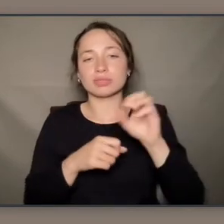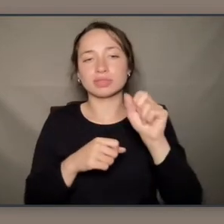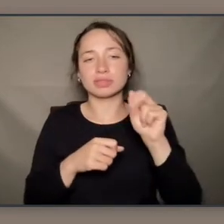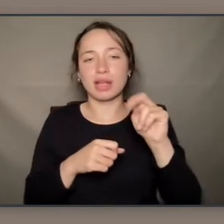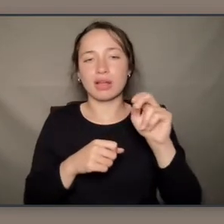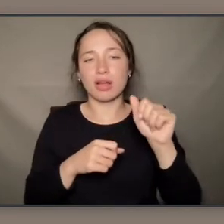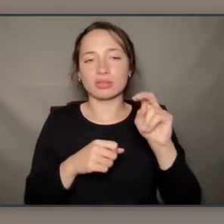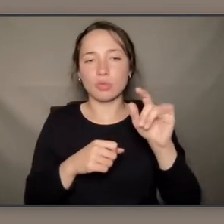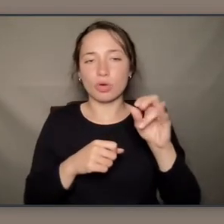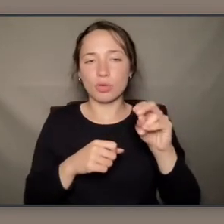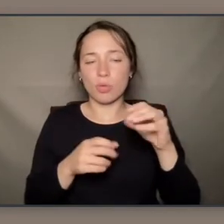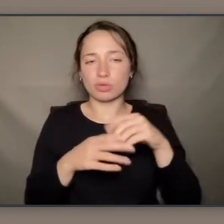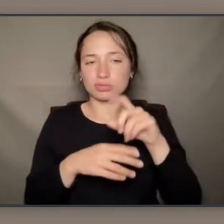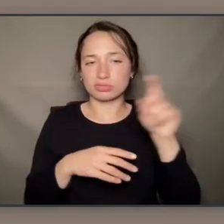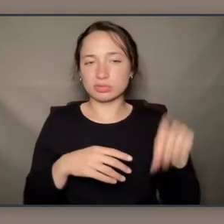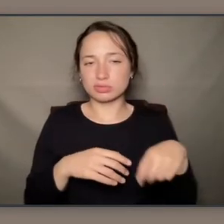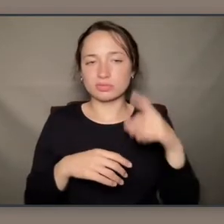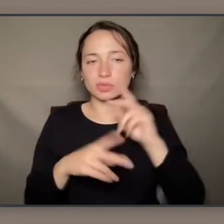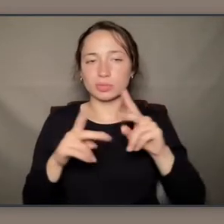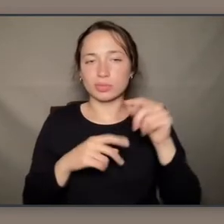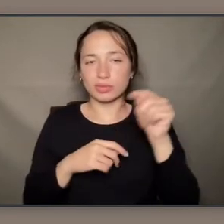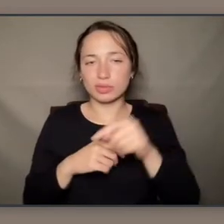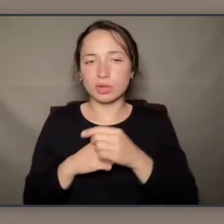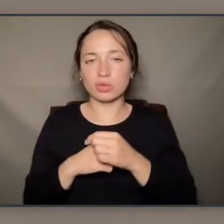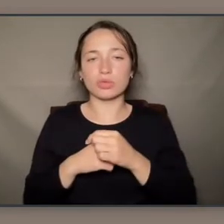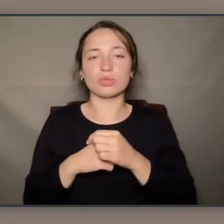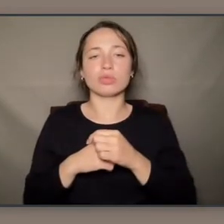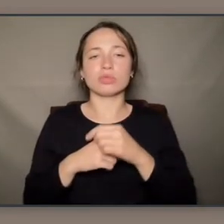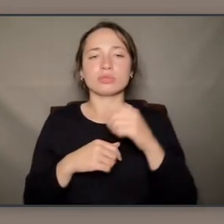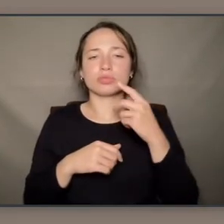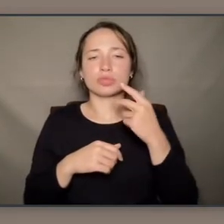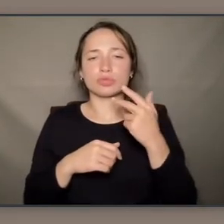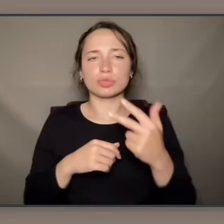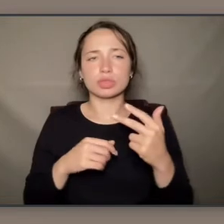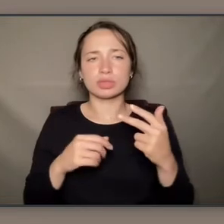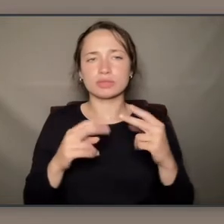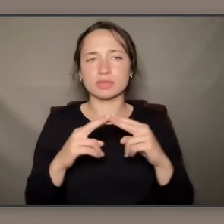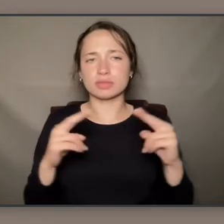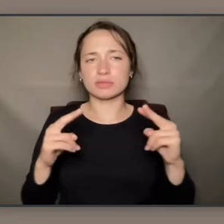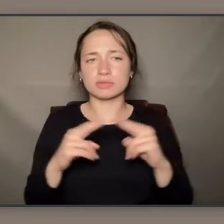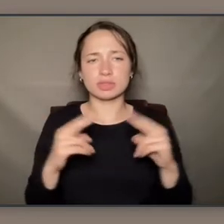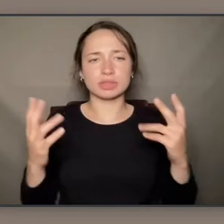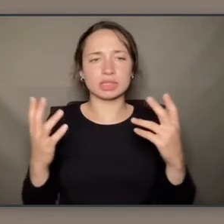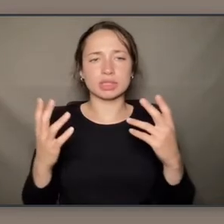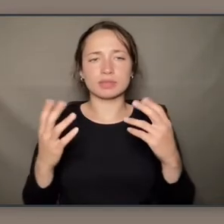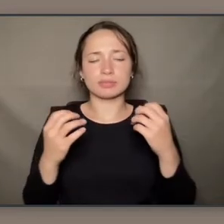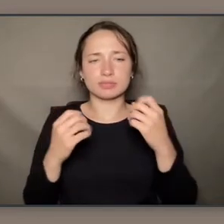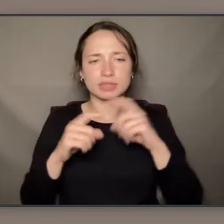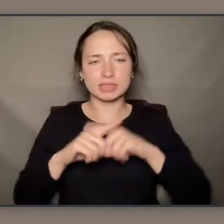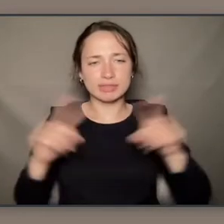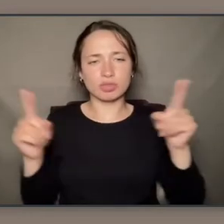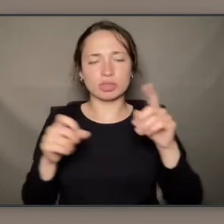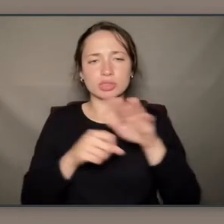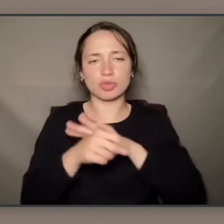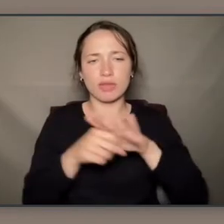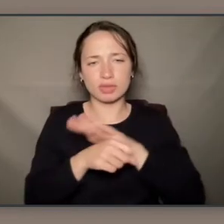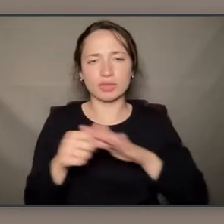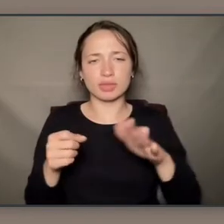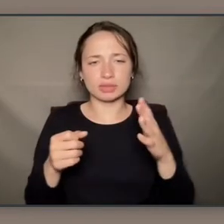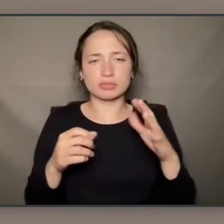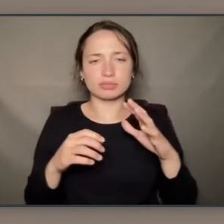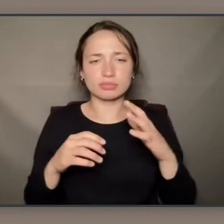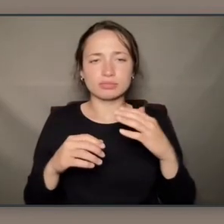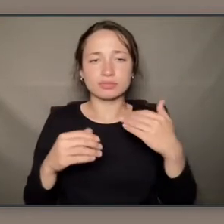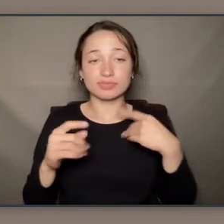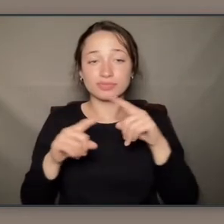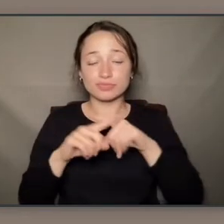and around San Antonio, Texas, for peoples there. Those are three very, very different geographic areas. They also